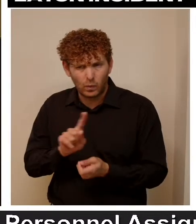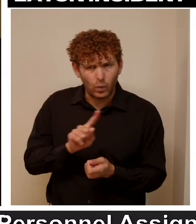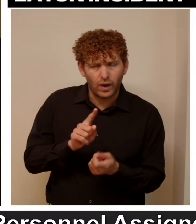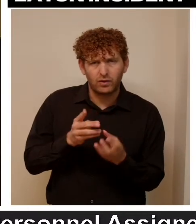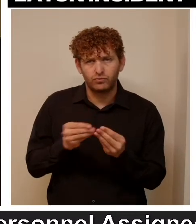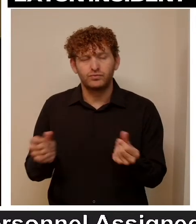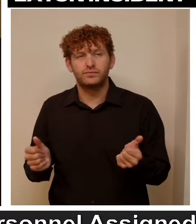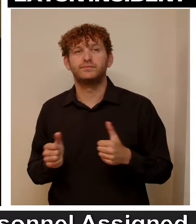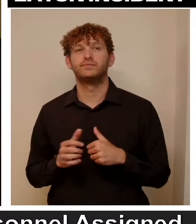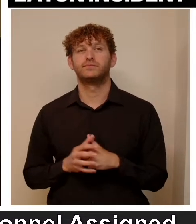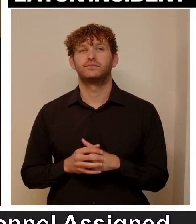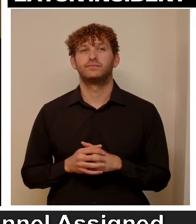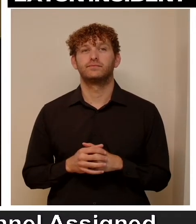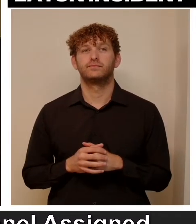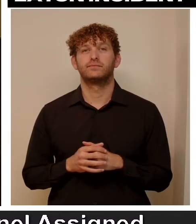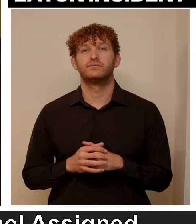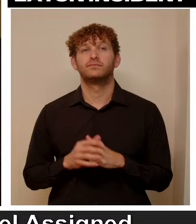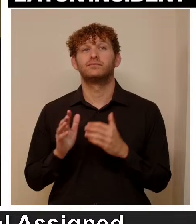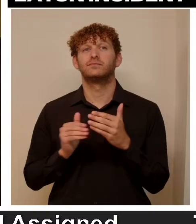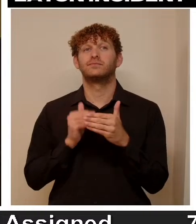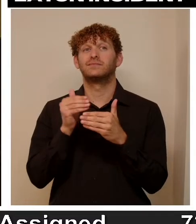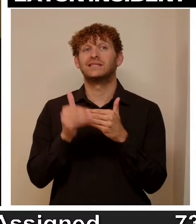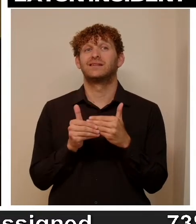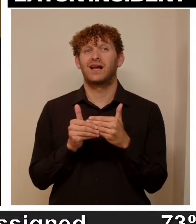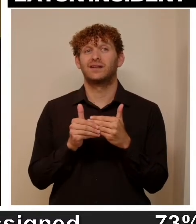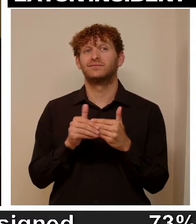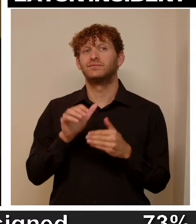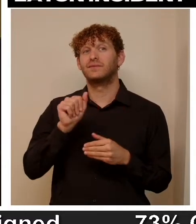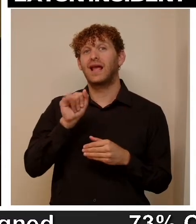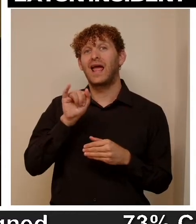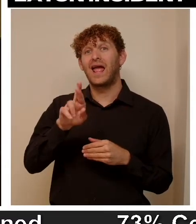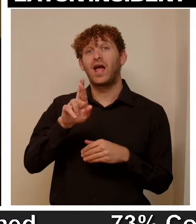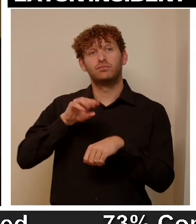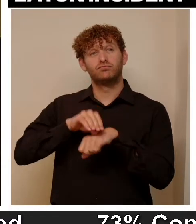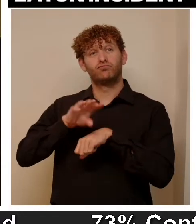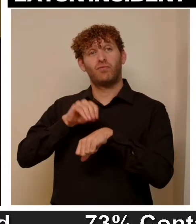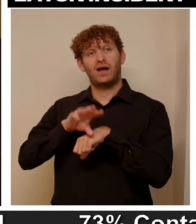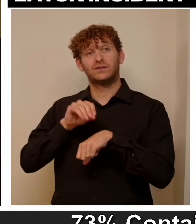Thank you. Next up, Air Resource Advisor Katie Sachery.